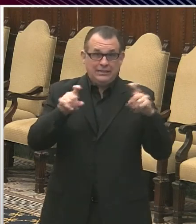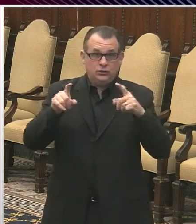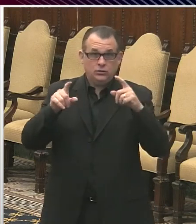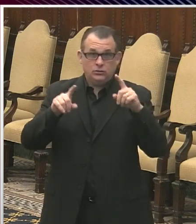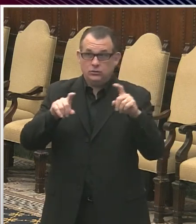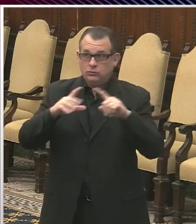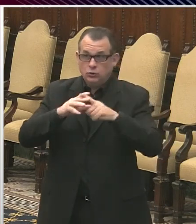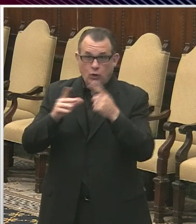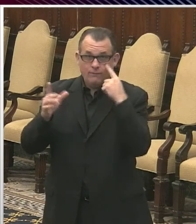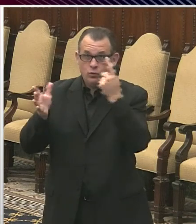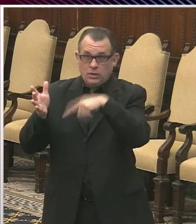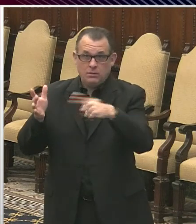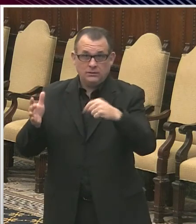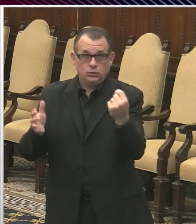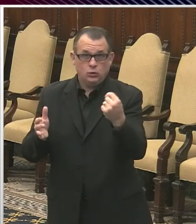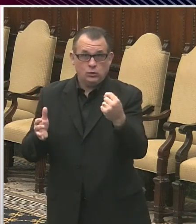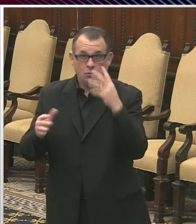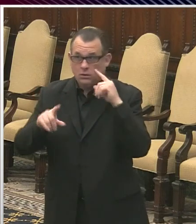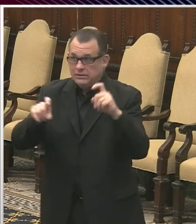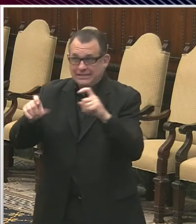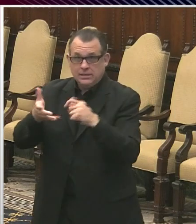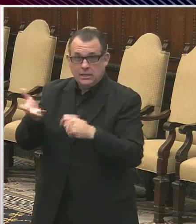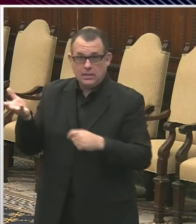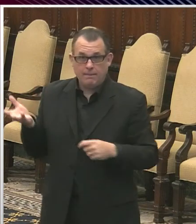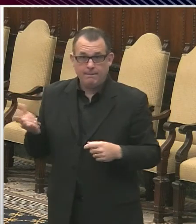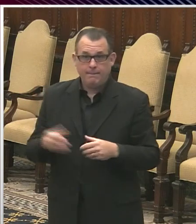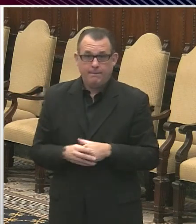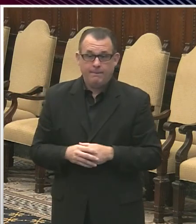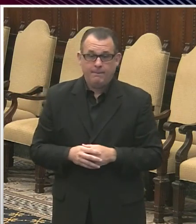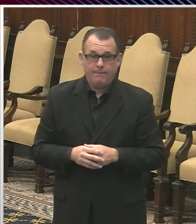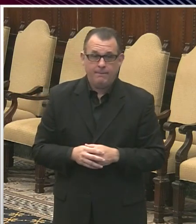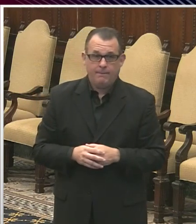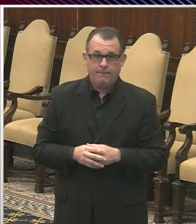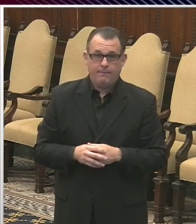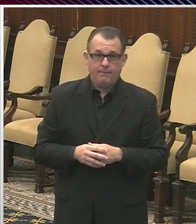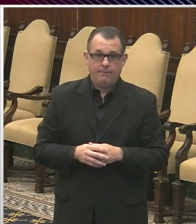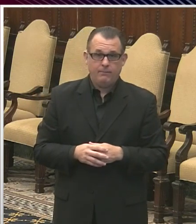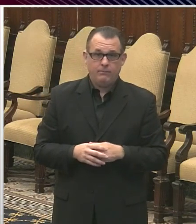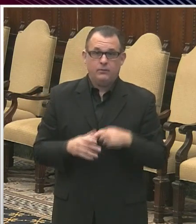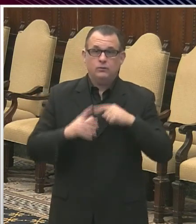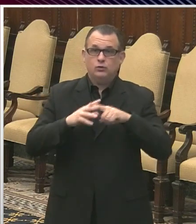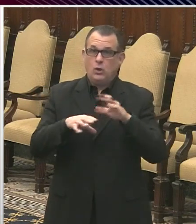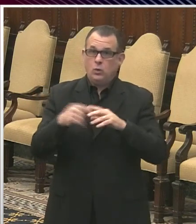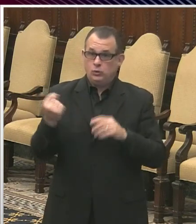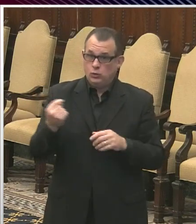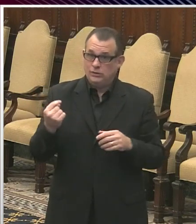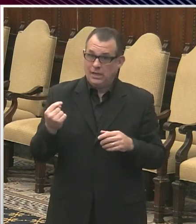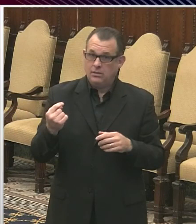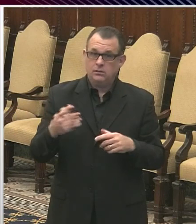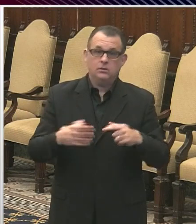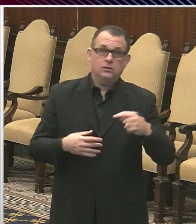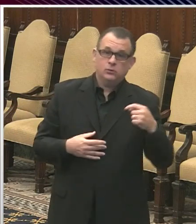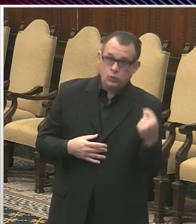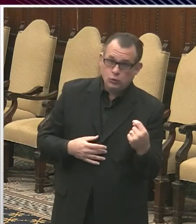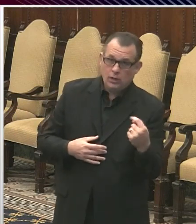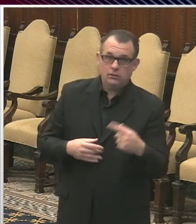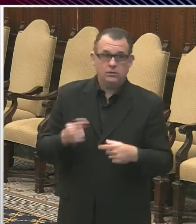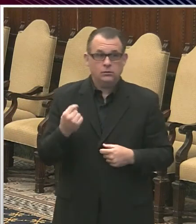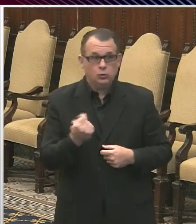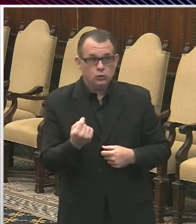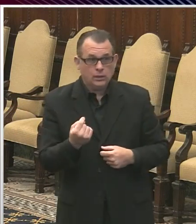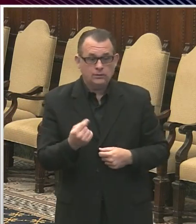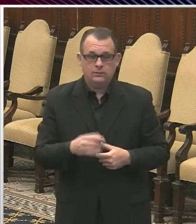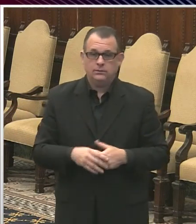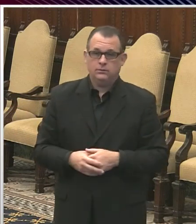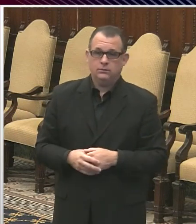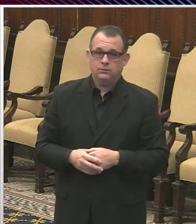over the weekend? I believe should be being done on Tuesday. Tuesday. Okay. Thank you. Thank